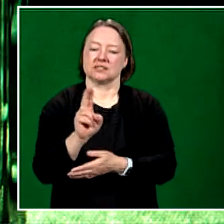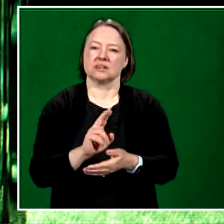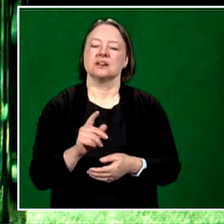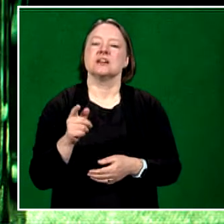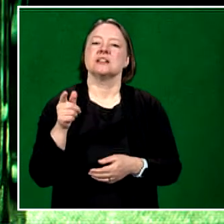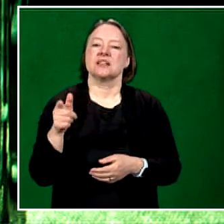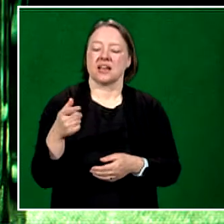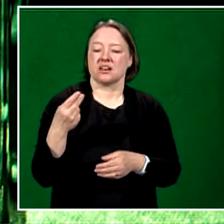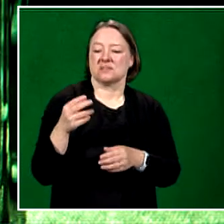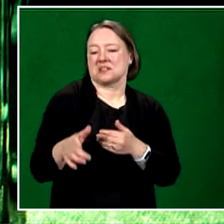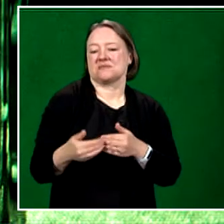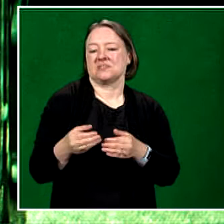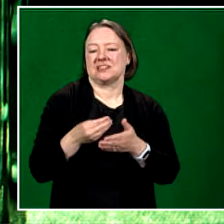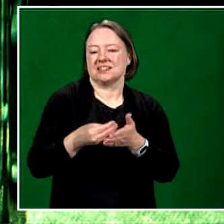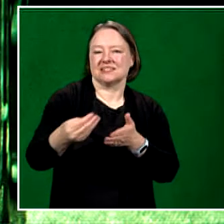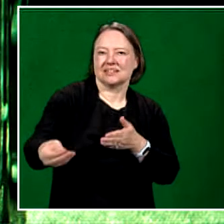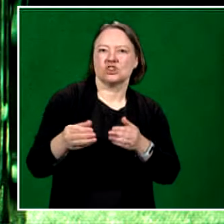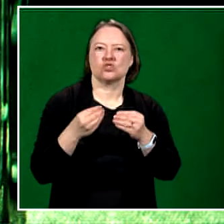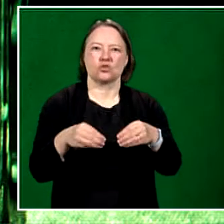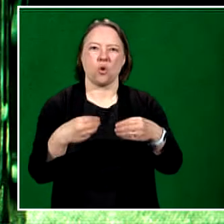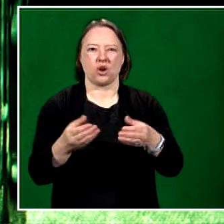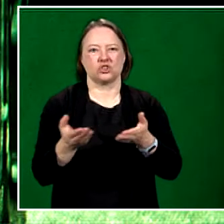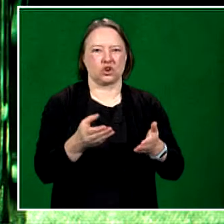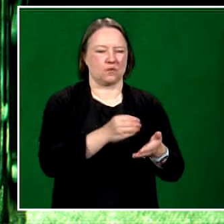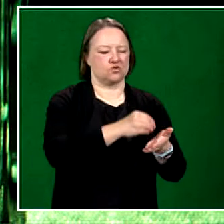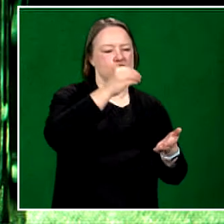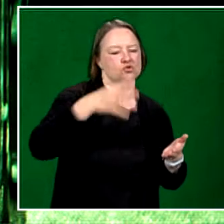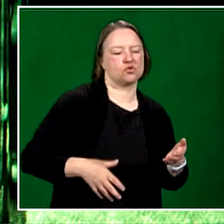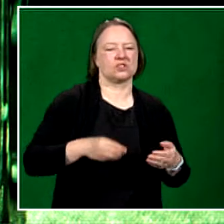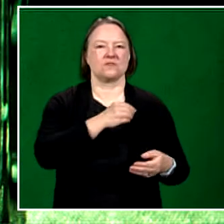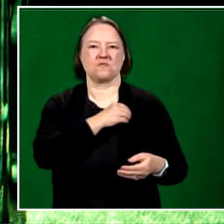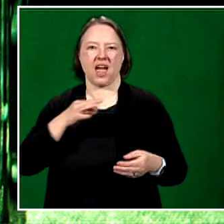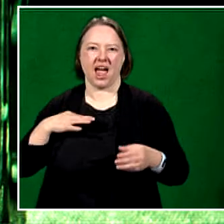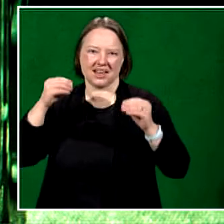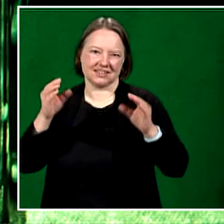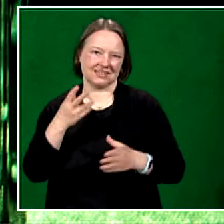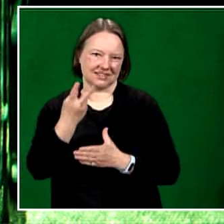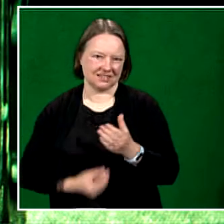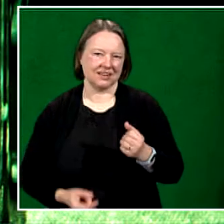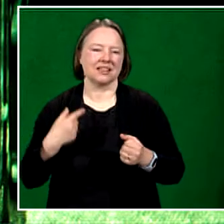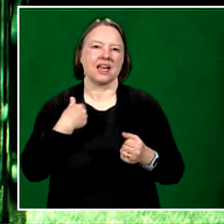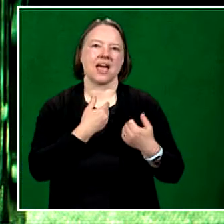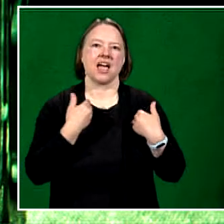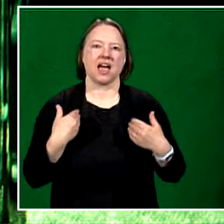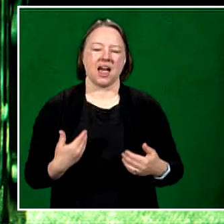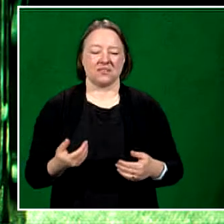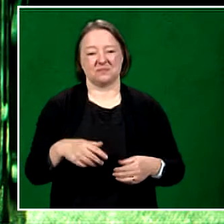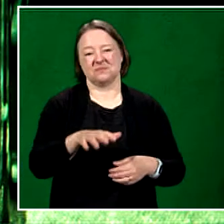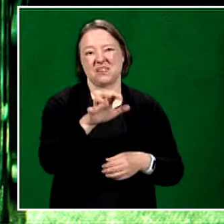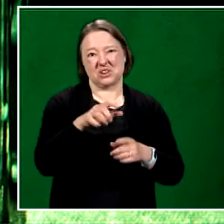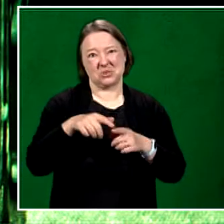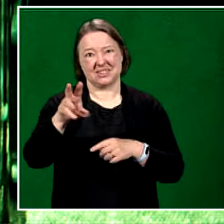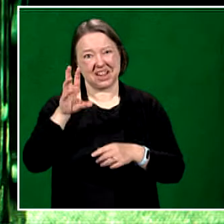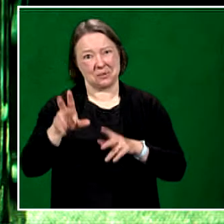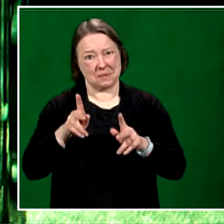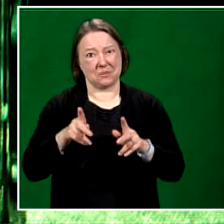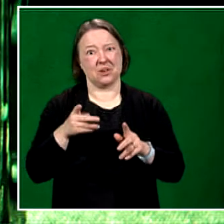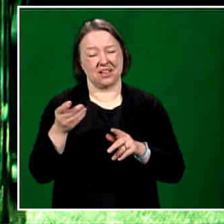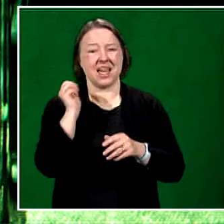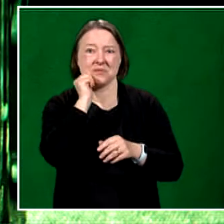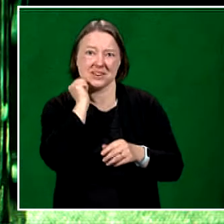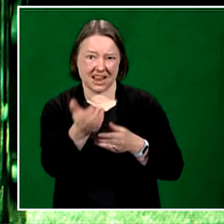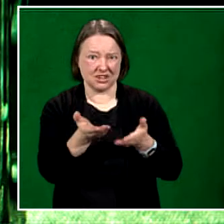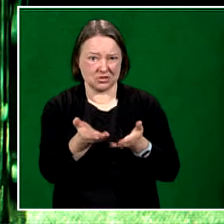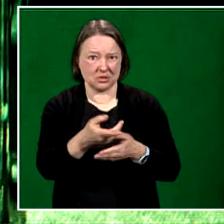convenience stores serve students and faculty, and they see an average of 500 to 600 patrons a day. They